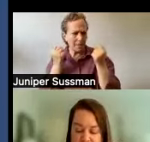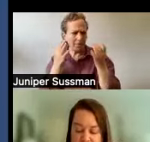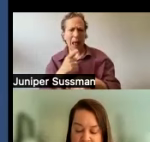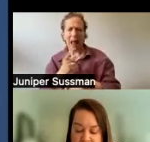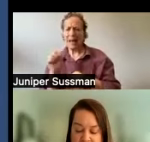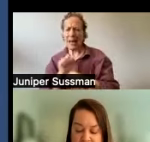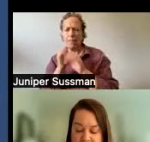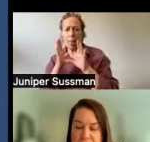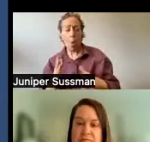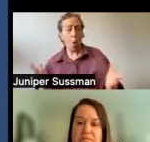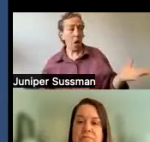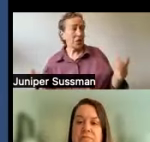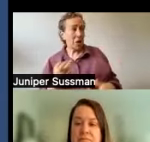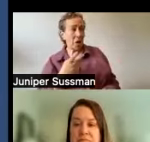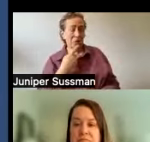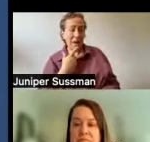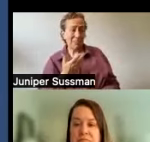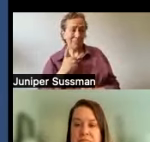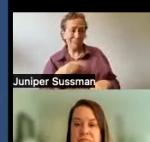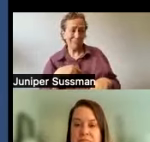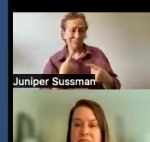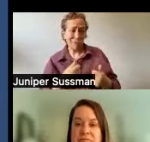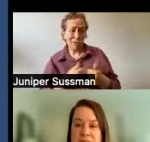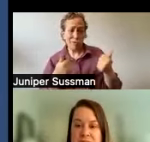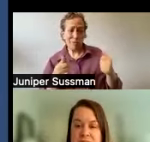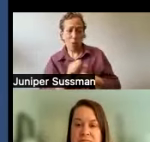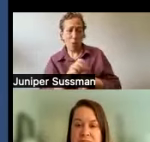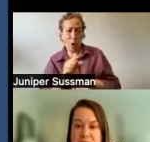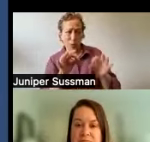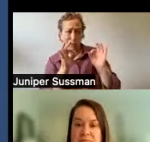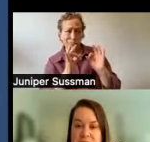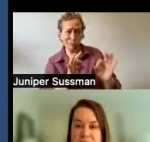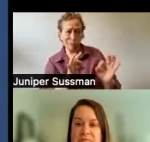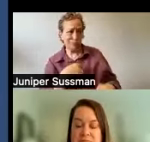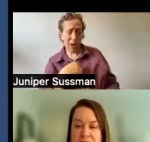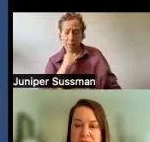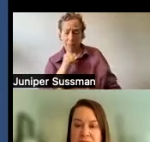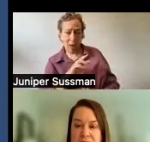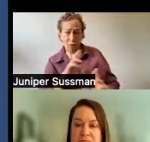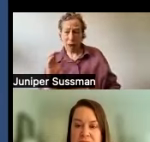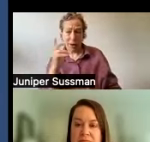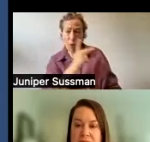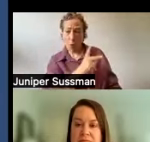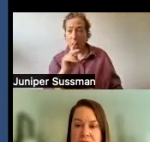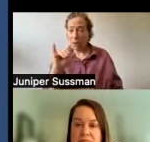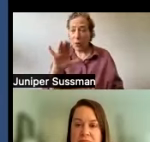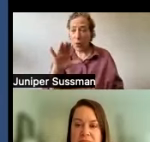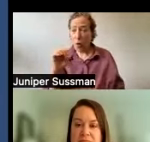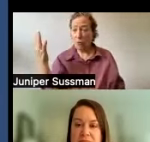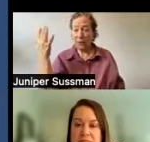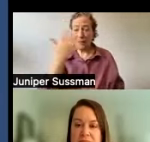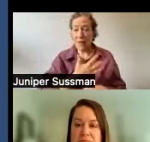saying, I've kind of seen how this is working, and I'm not really ready to go back to a position where I have to go back into the office 5 days a week. And